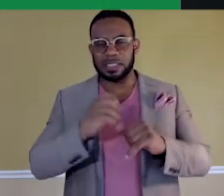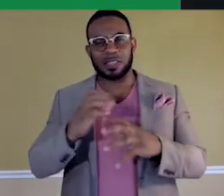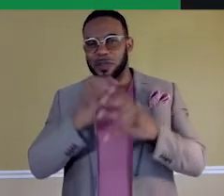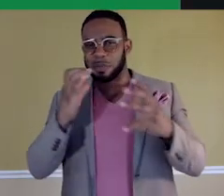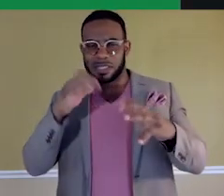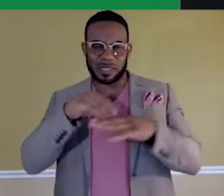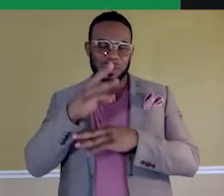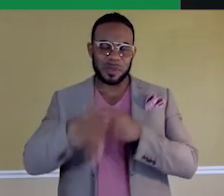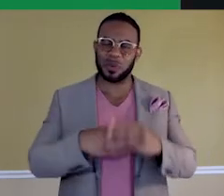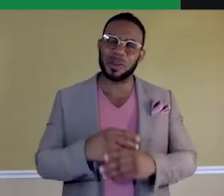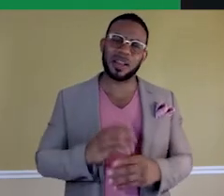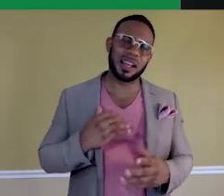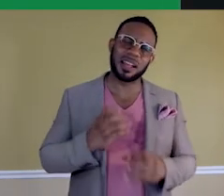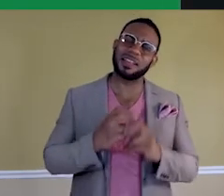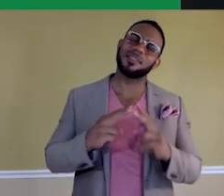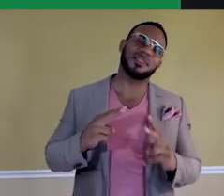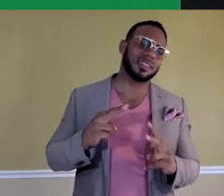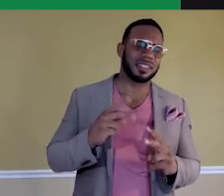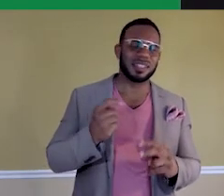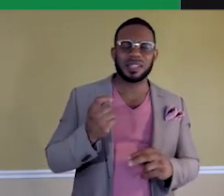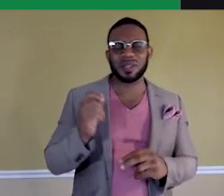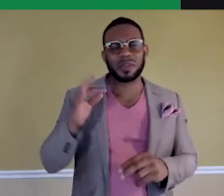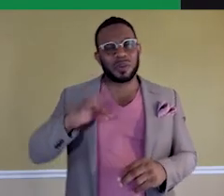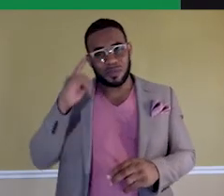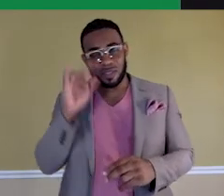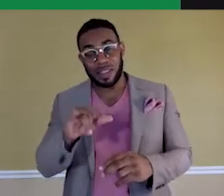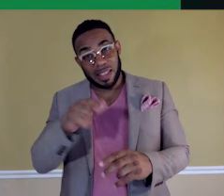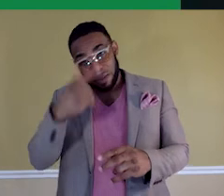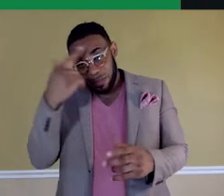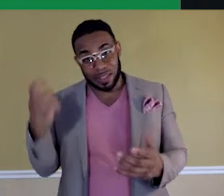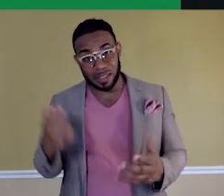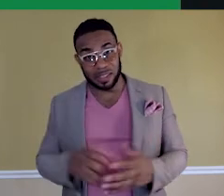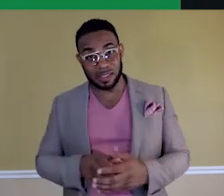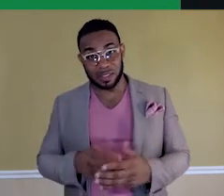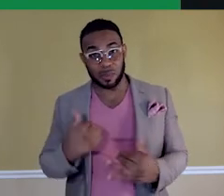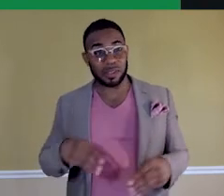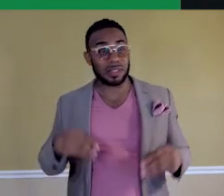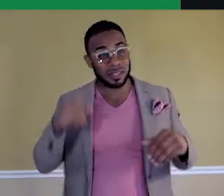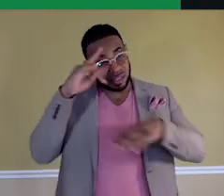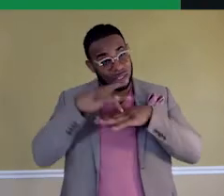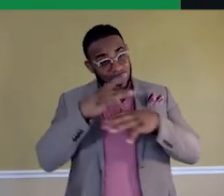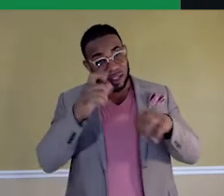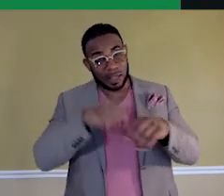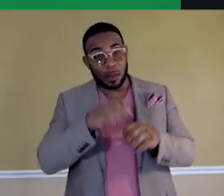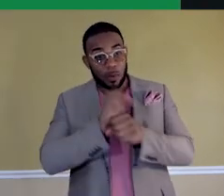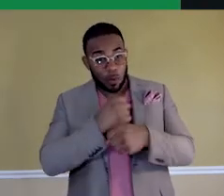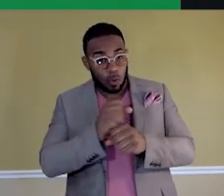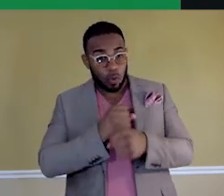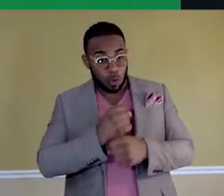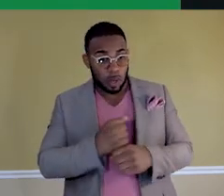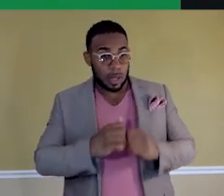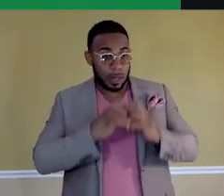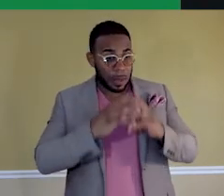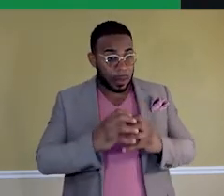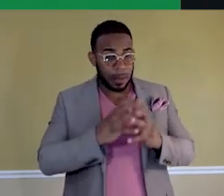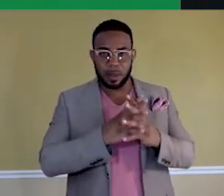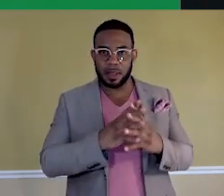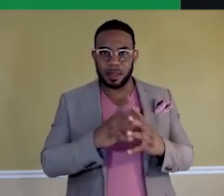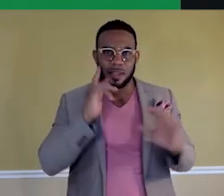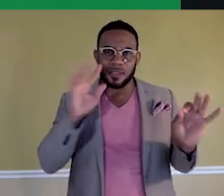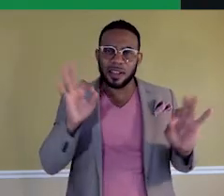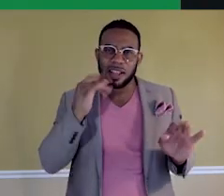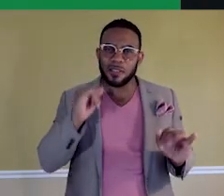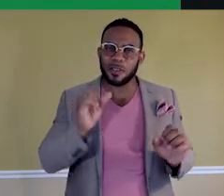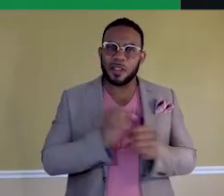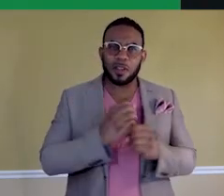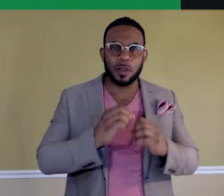into the world, and we get very little credit for it. This is because we spend so much time creating and building, hoping that if we